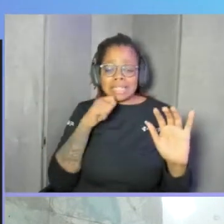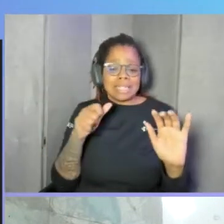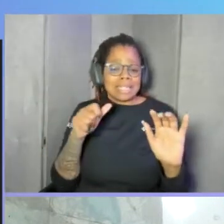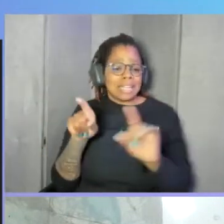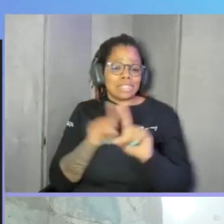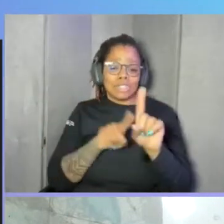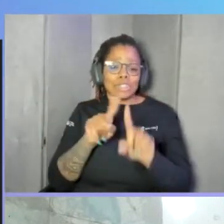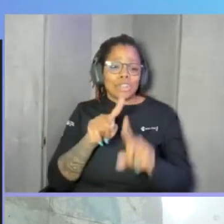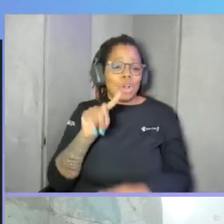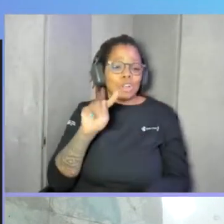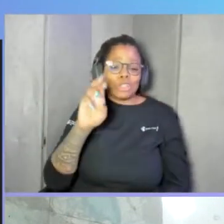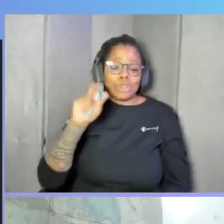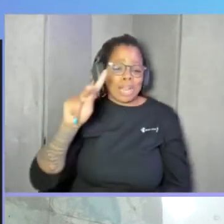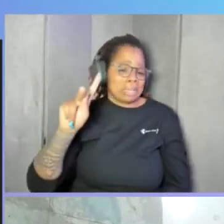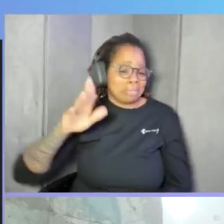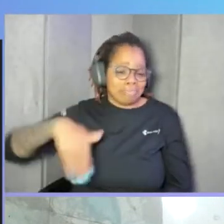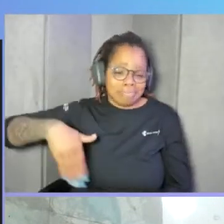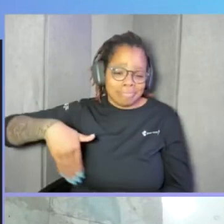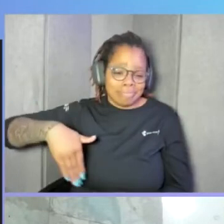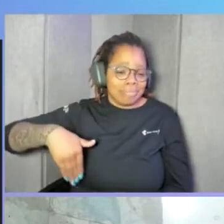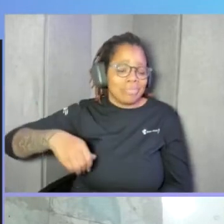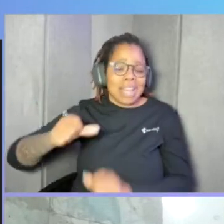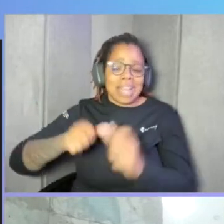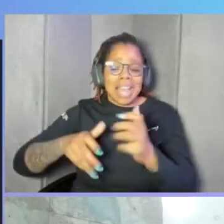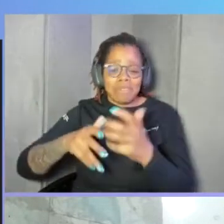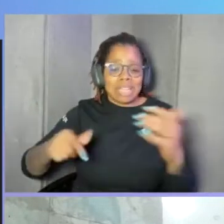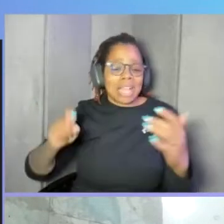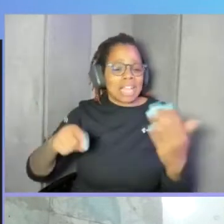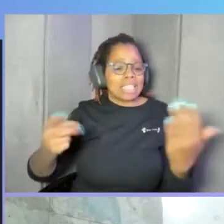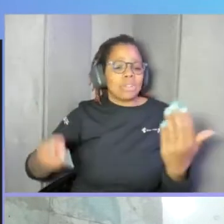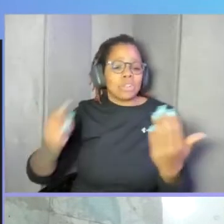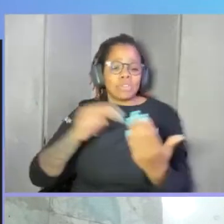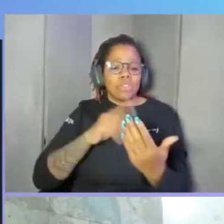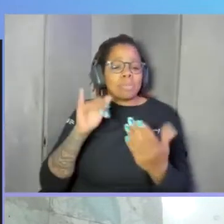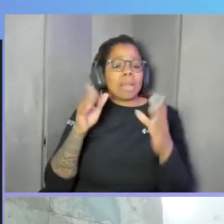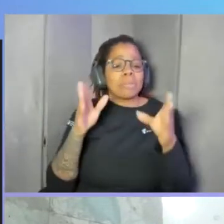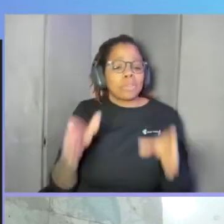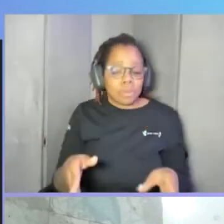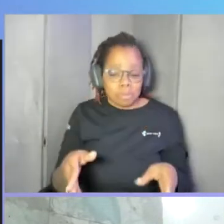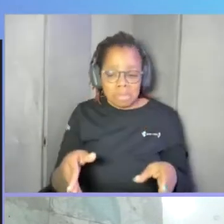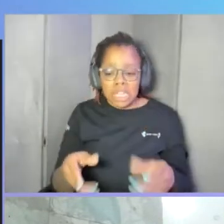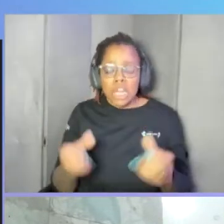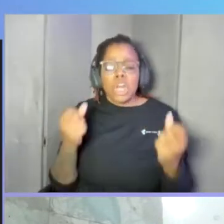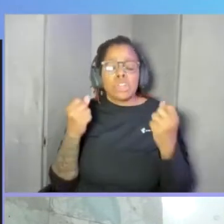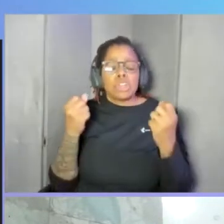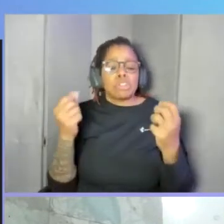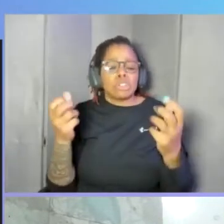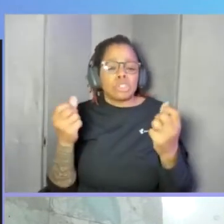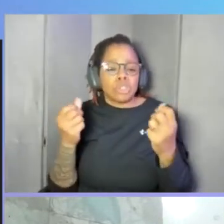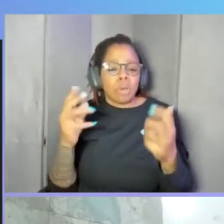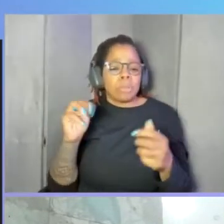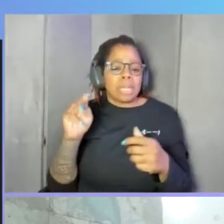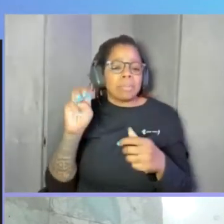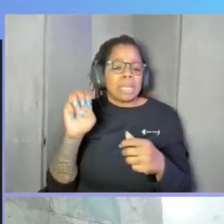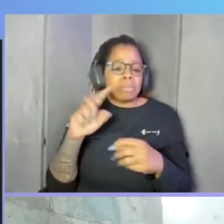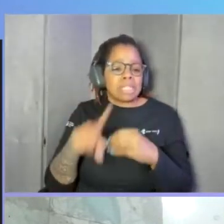yet. So everything has to be reviewed by a human. There are so many memes about people submitting